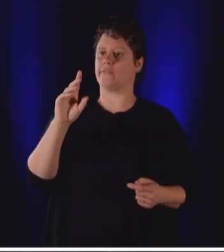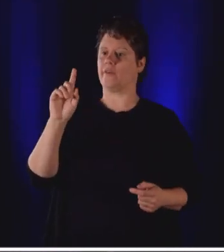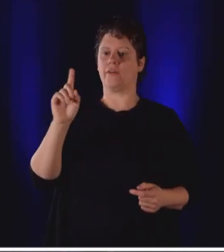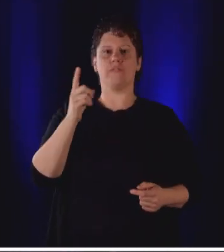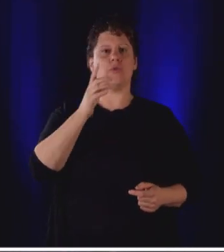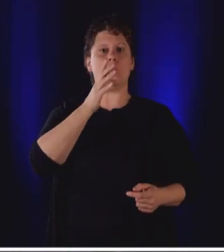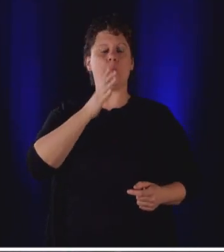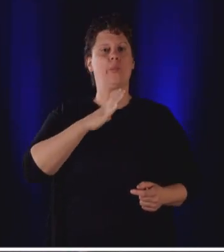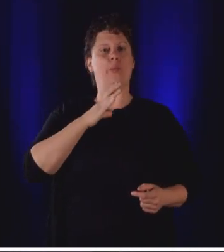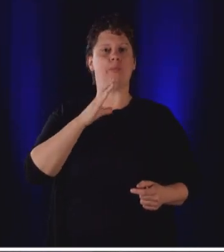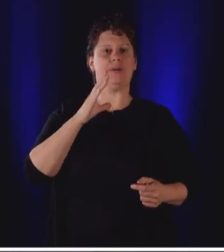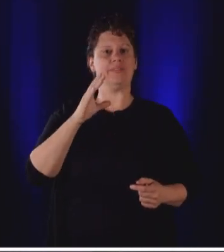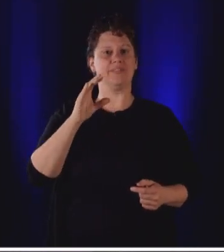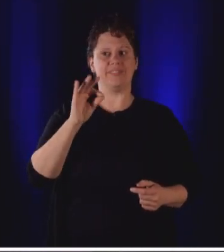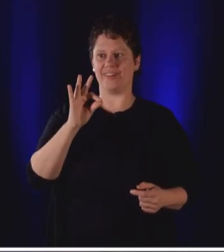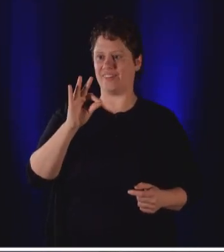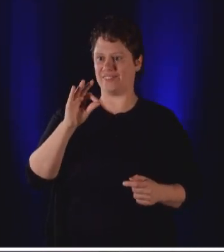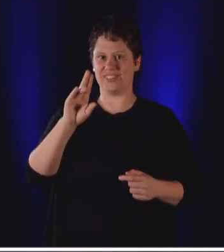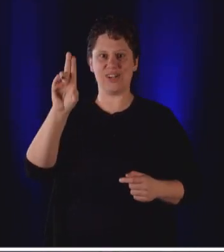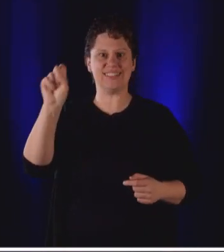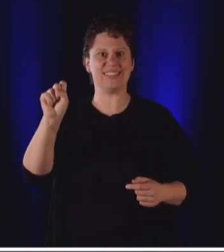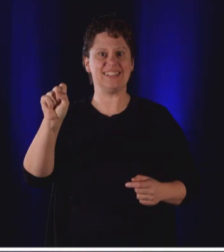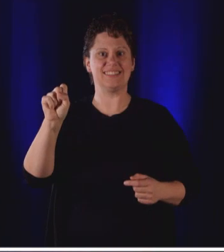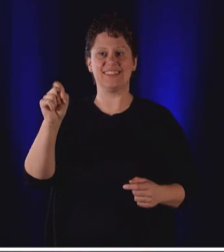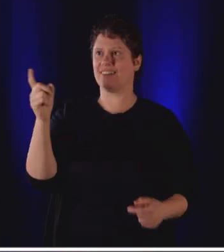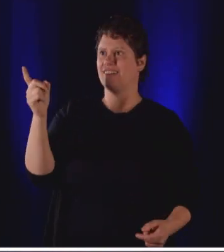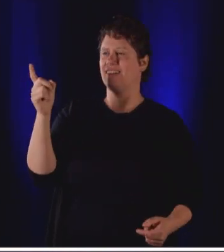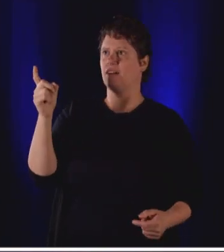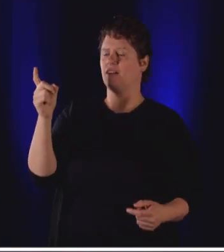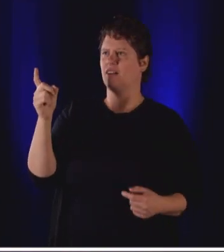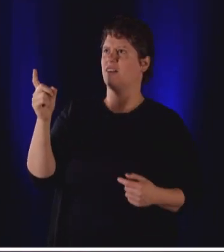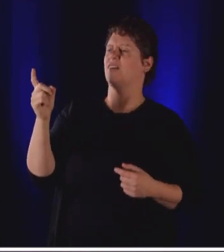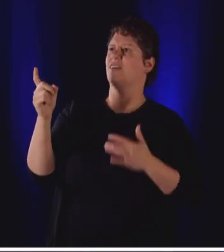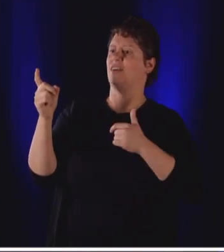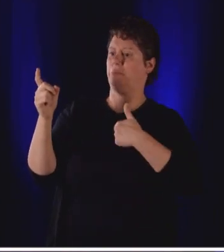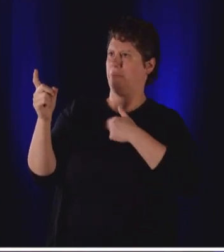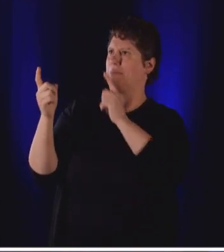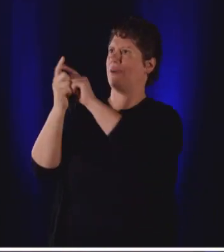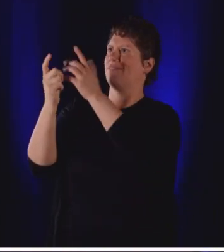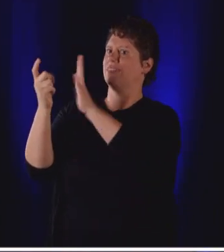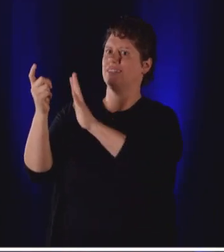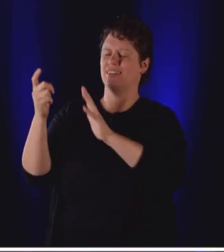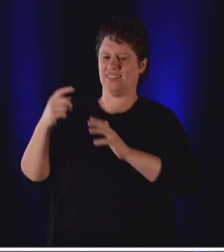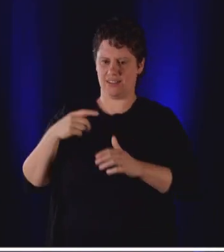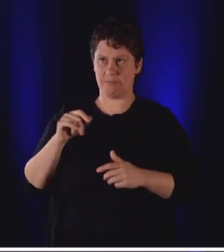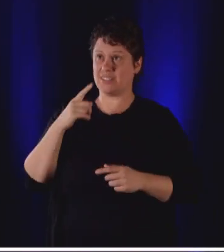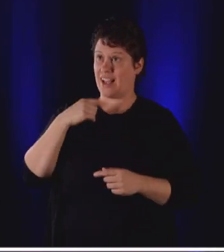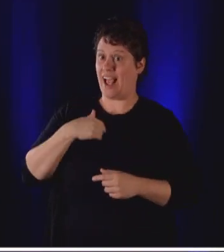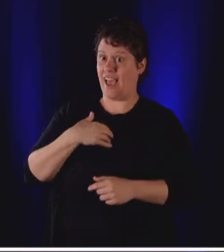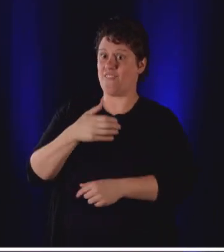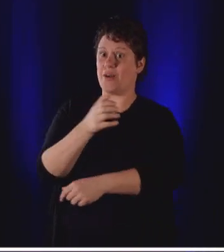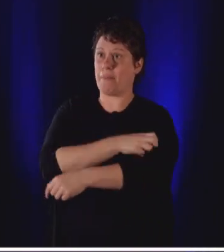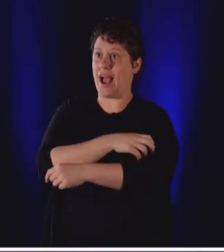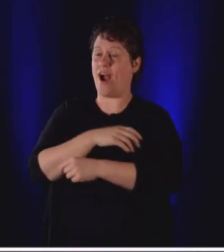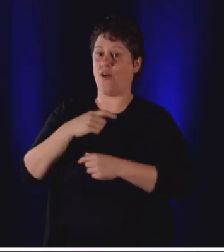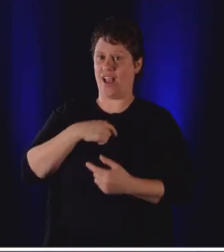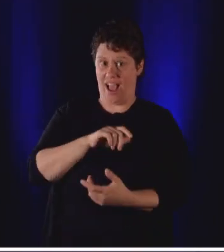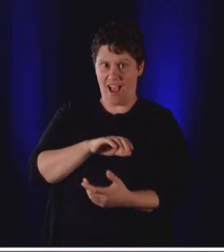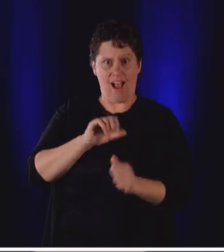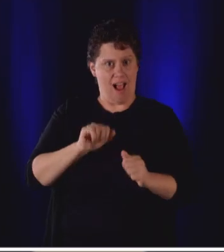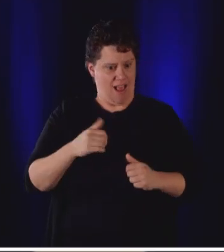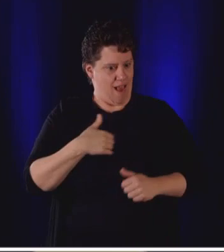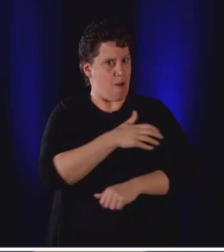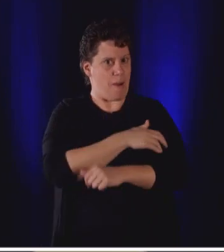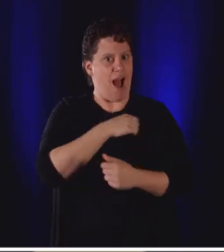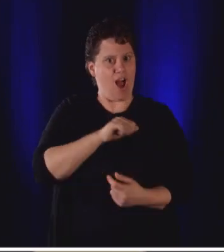for whatever reason that you're here, that's power. It took power to get here. It took power for people to recognize that you're doing something